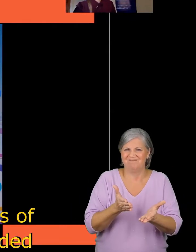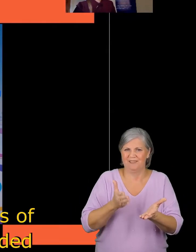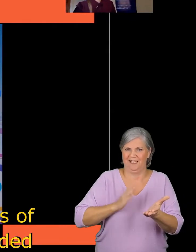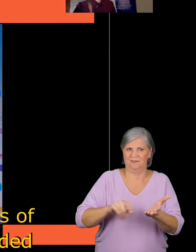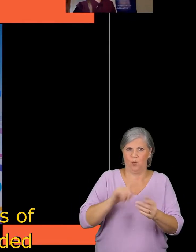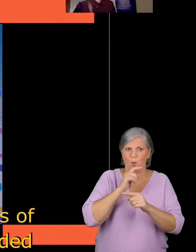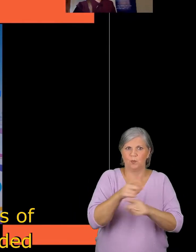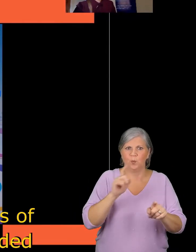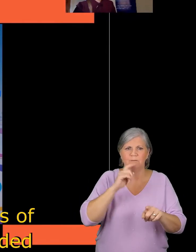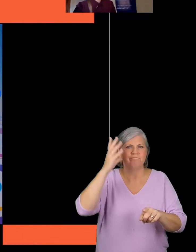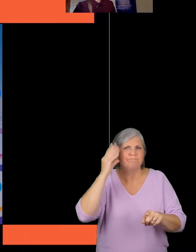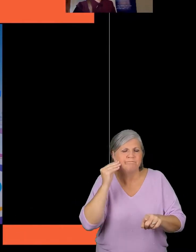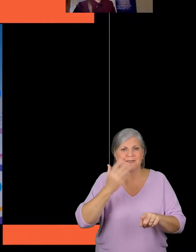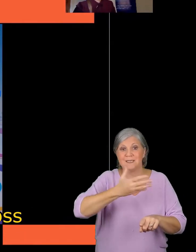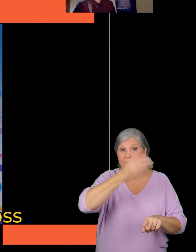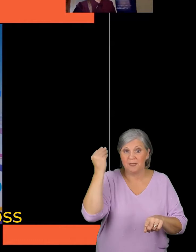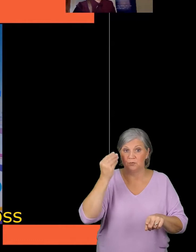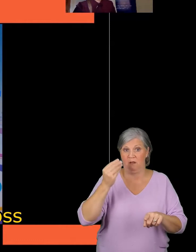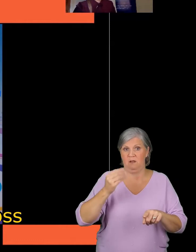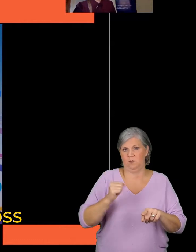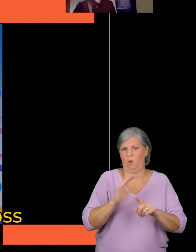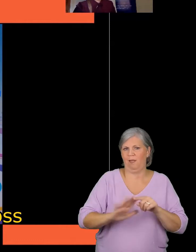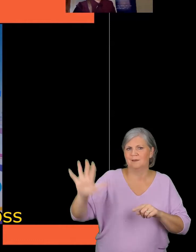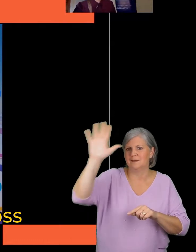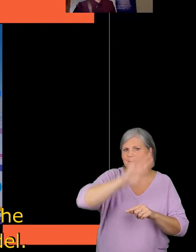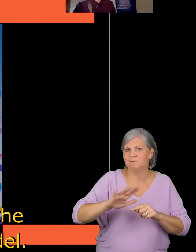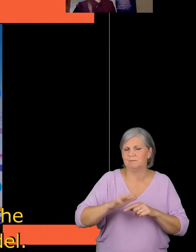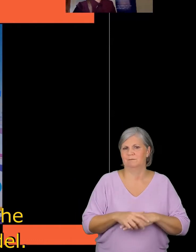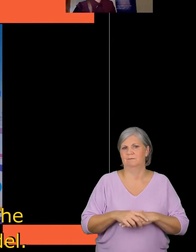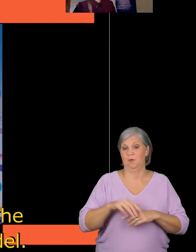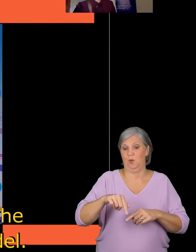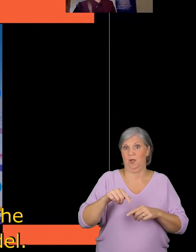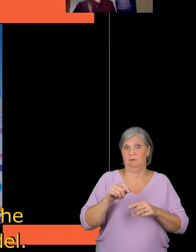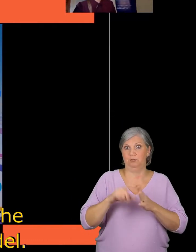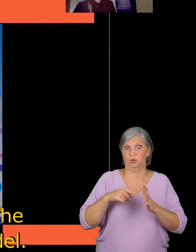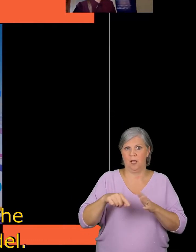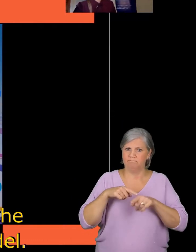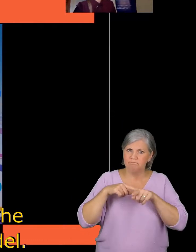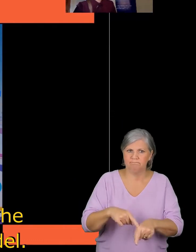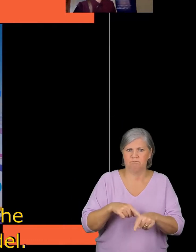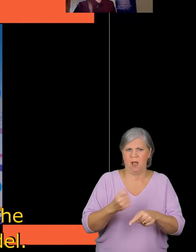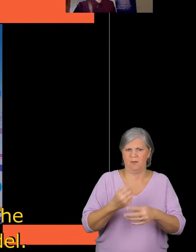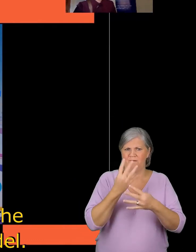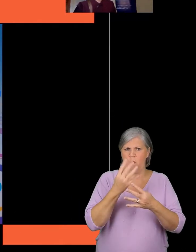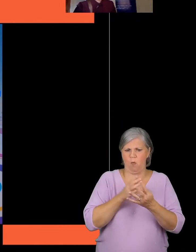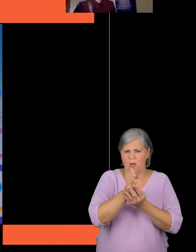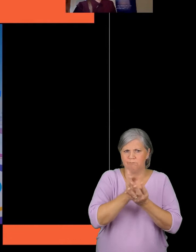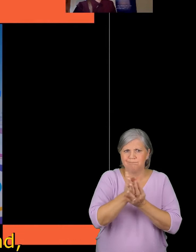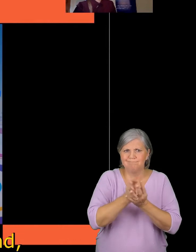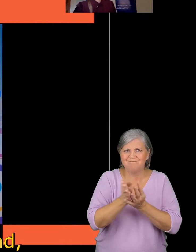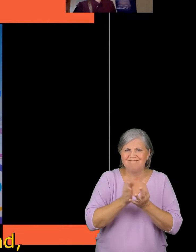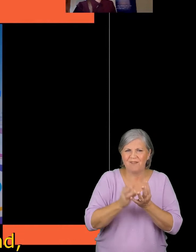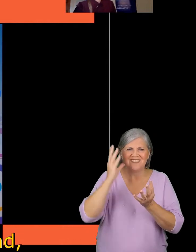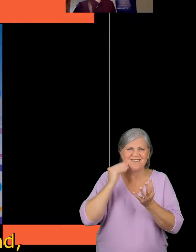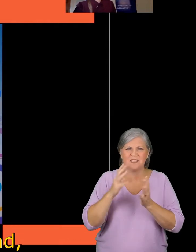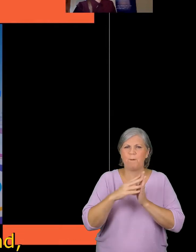in terms of services needed for those with hearing loss and dementia, this project adhered to the 4 pillars of deafness model. The